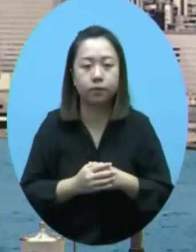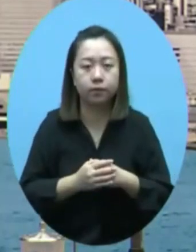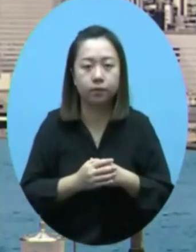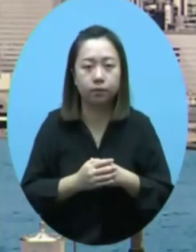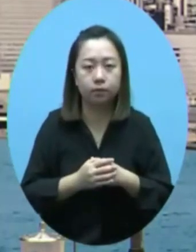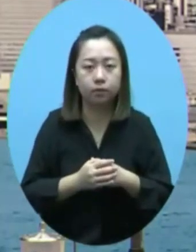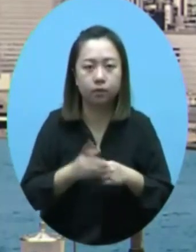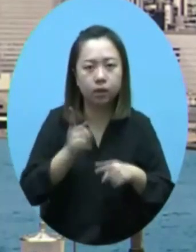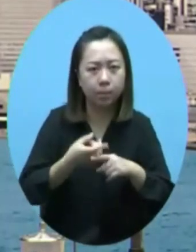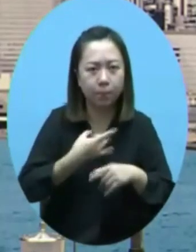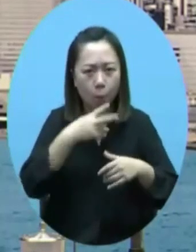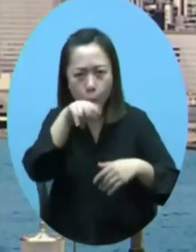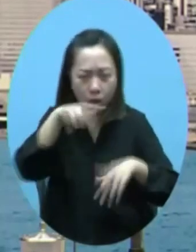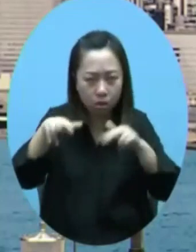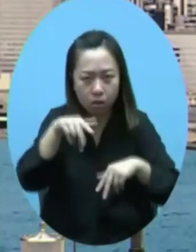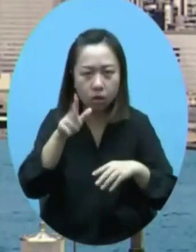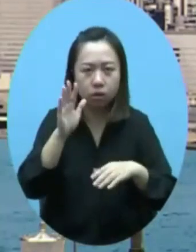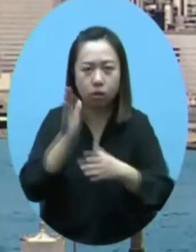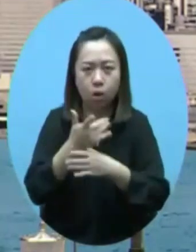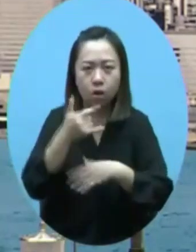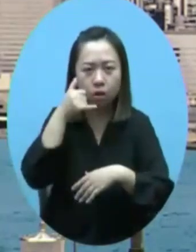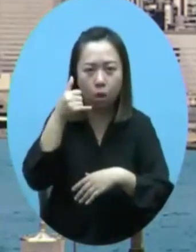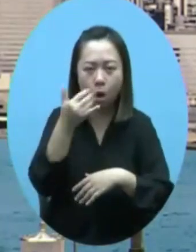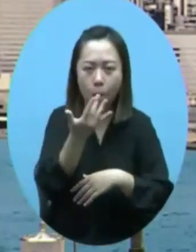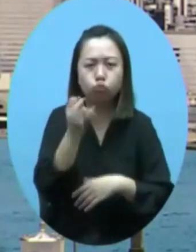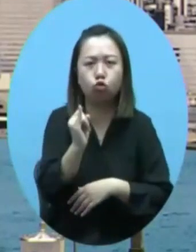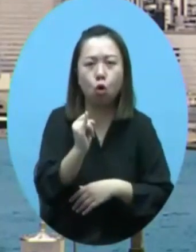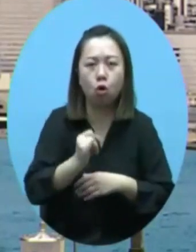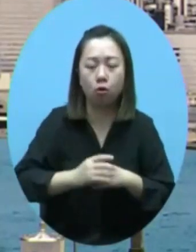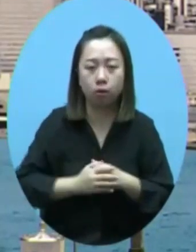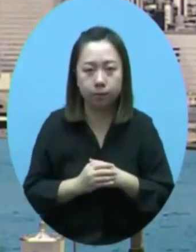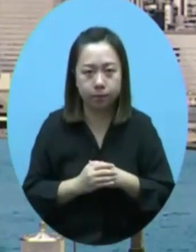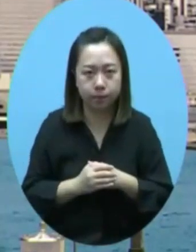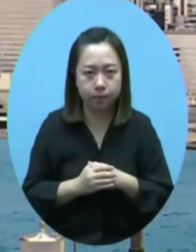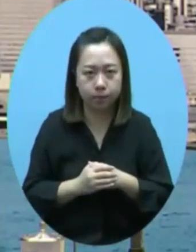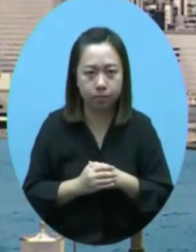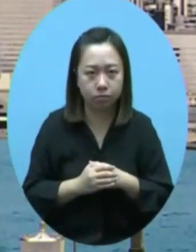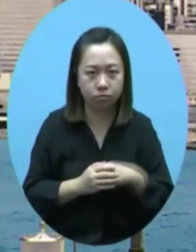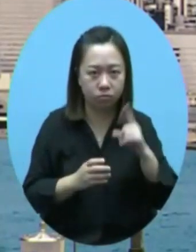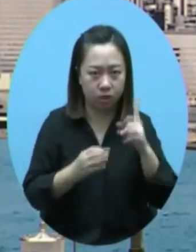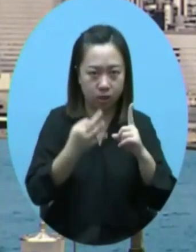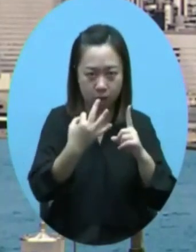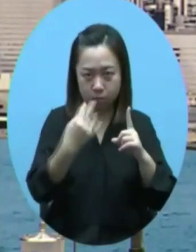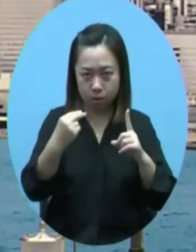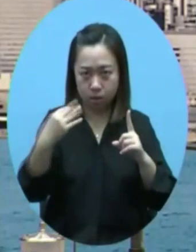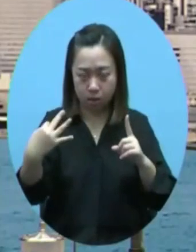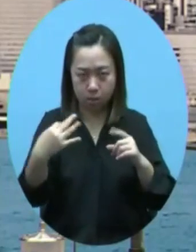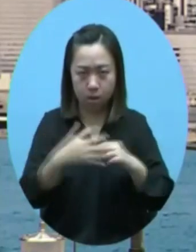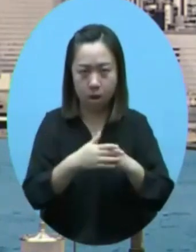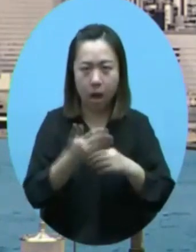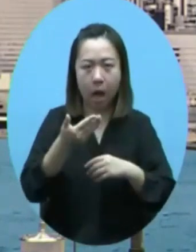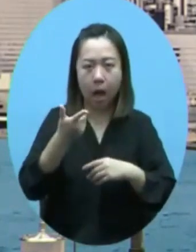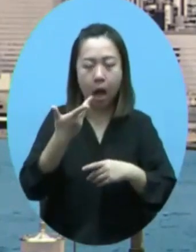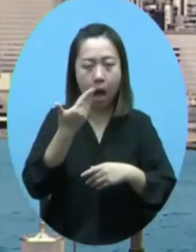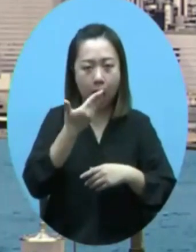confirm the origin. We've yet to locate him because he provided an incorrect phone number. And